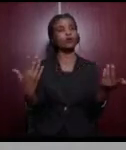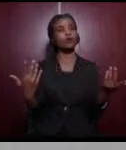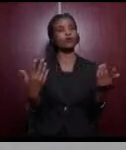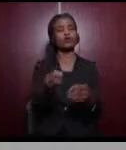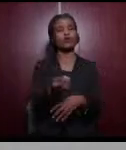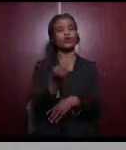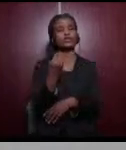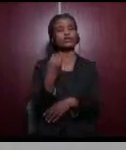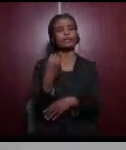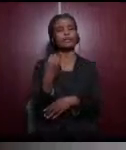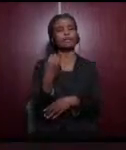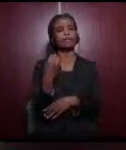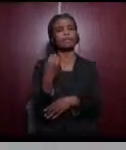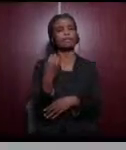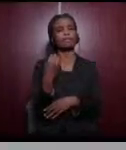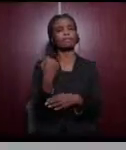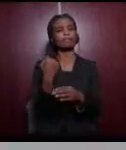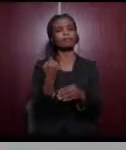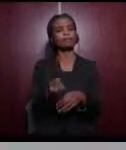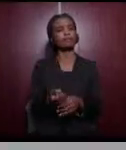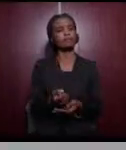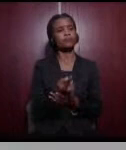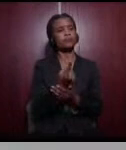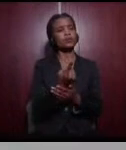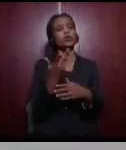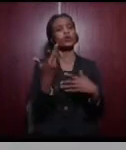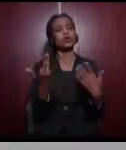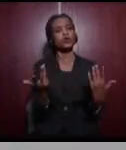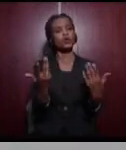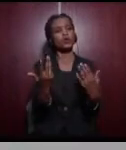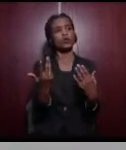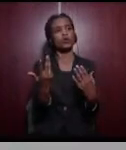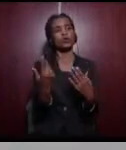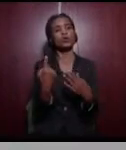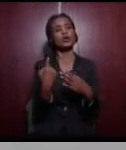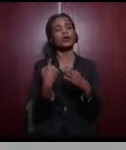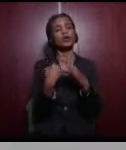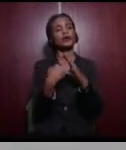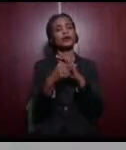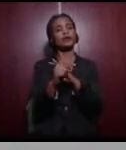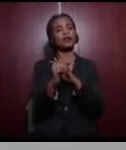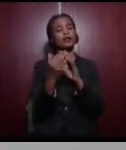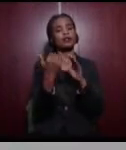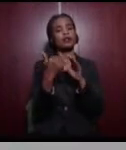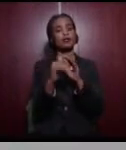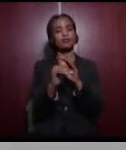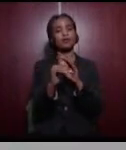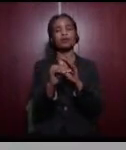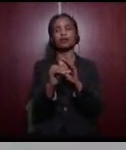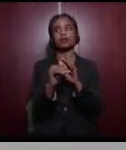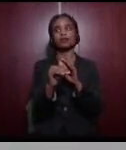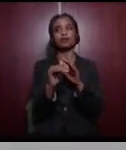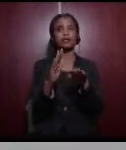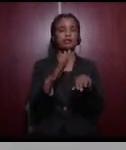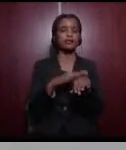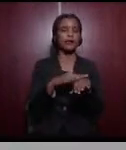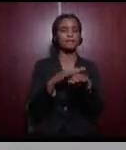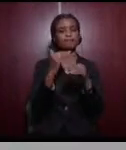yang or email jalo jalo. Then le nako e tshwantseng hore be re submitile ka yona. John?